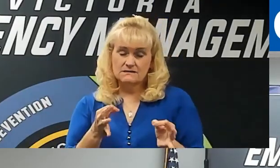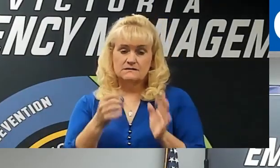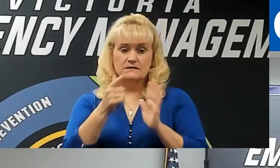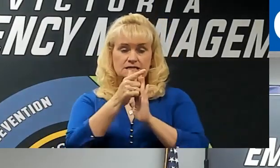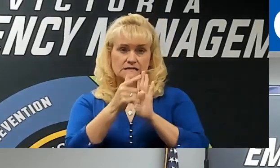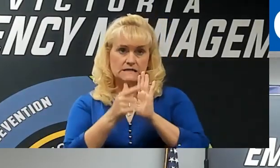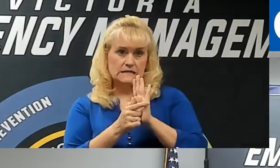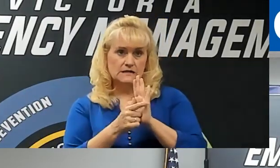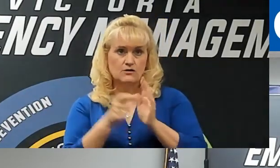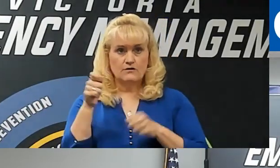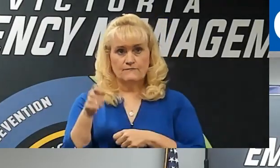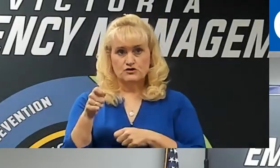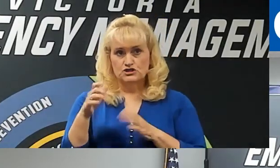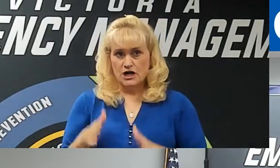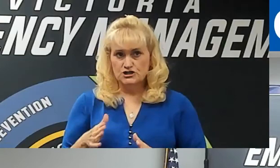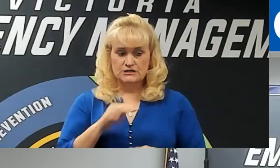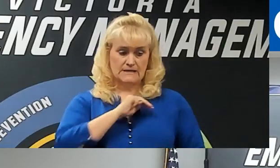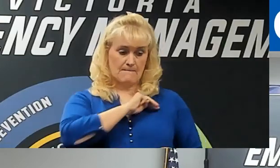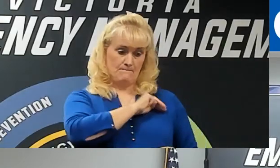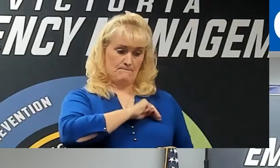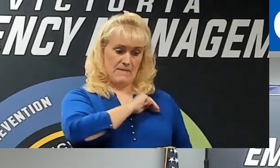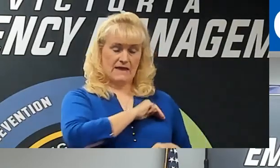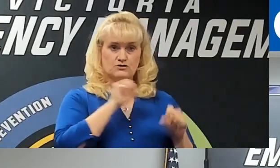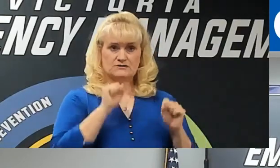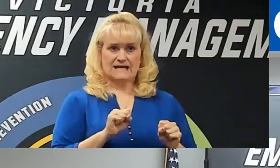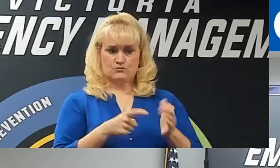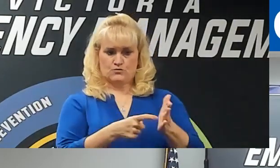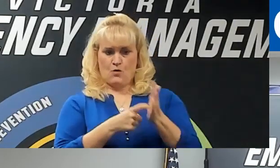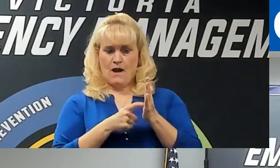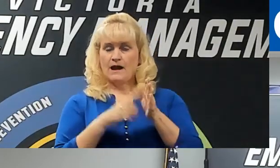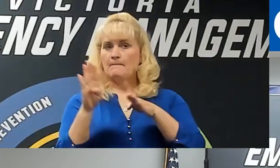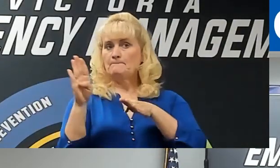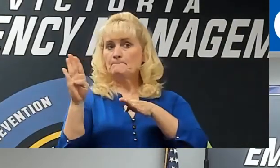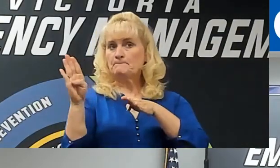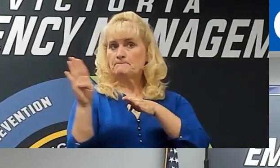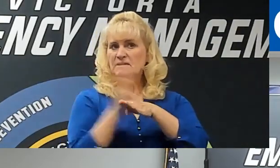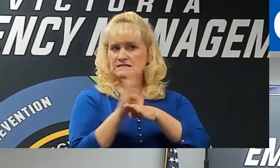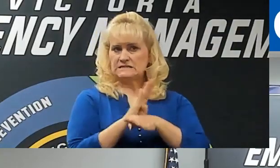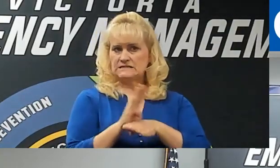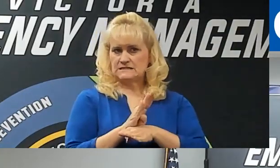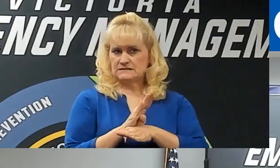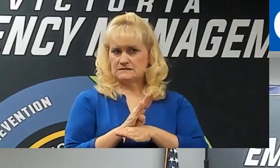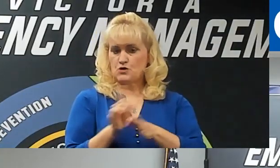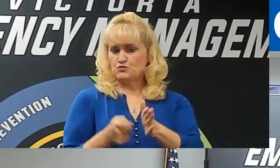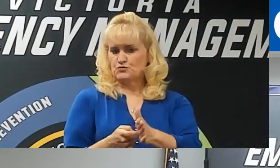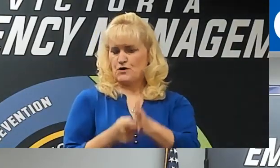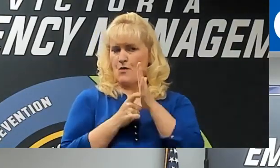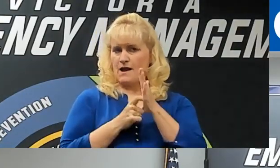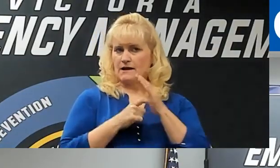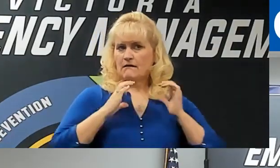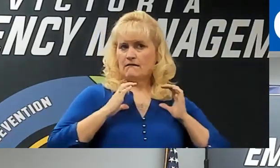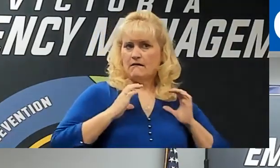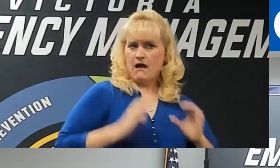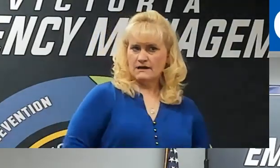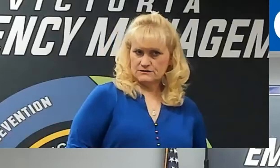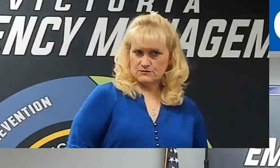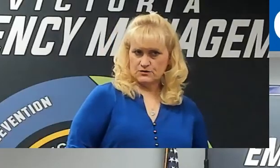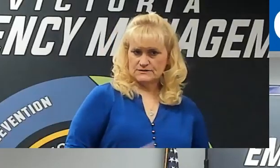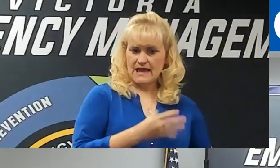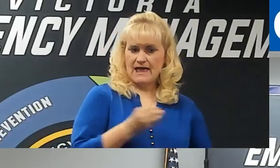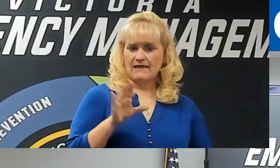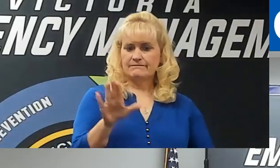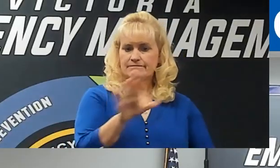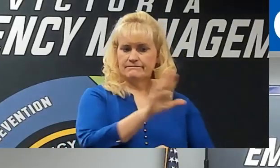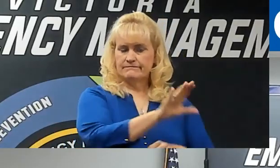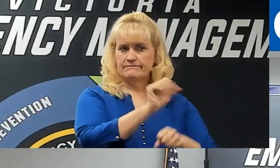for judges and mayors to require businesses to require their customers and employees to wear masks.